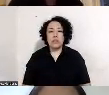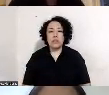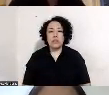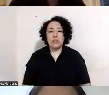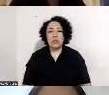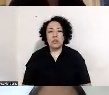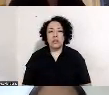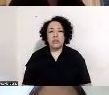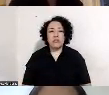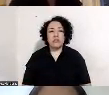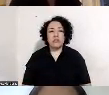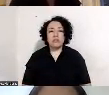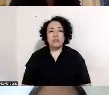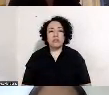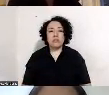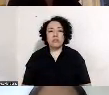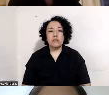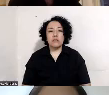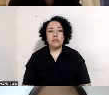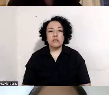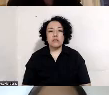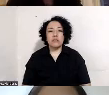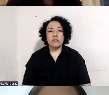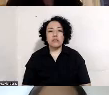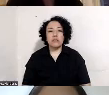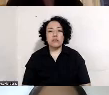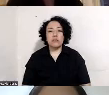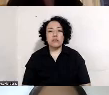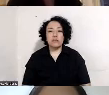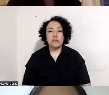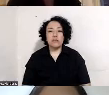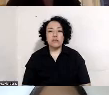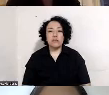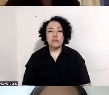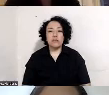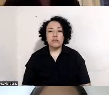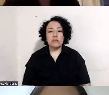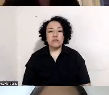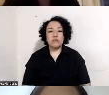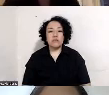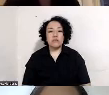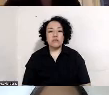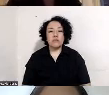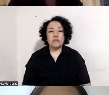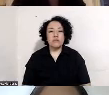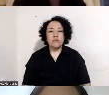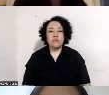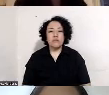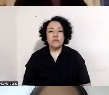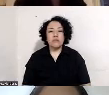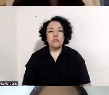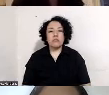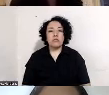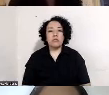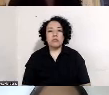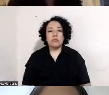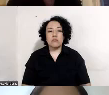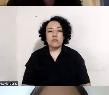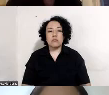they went to, and you can see they went to places like Cornell and University of Southern California